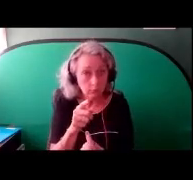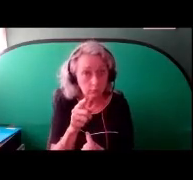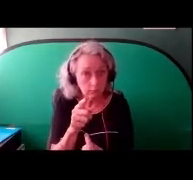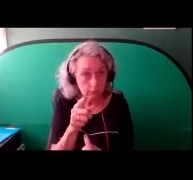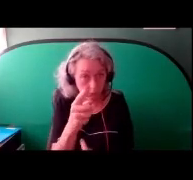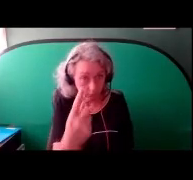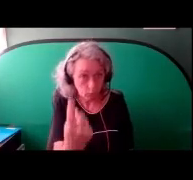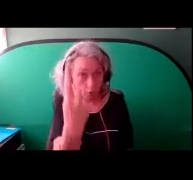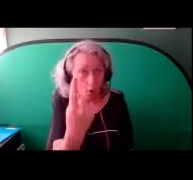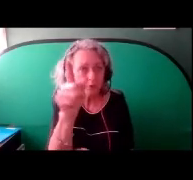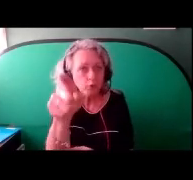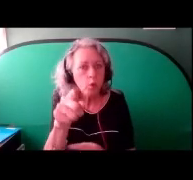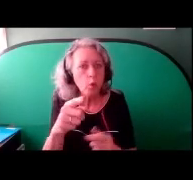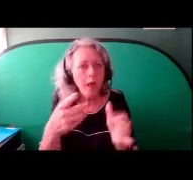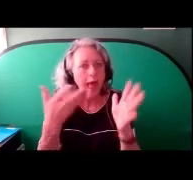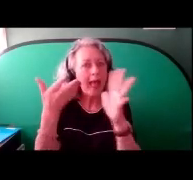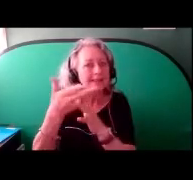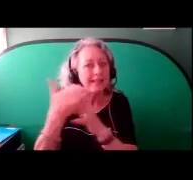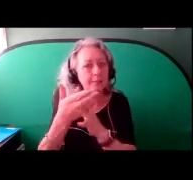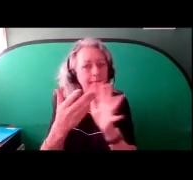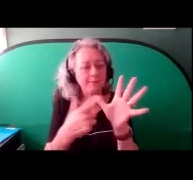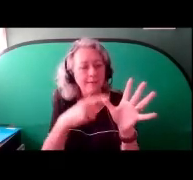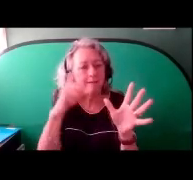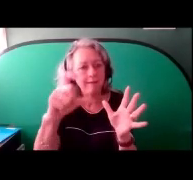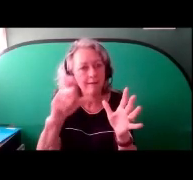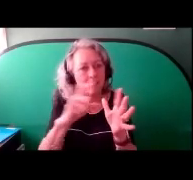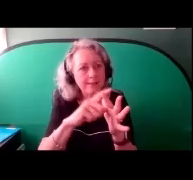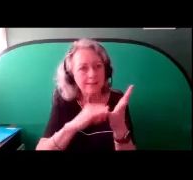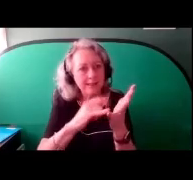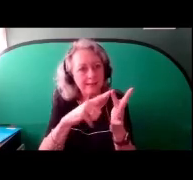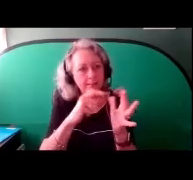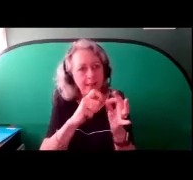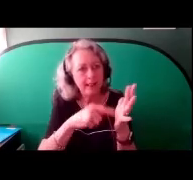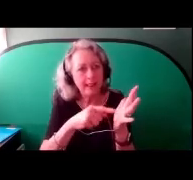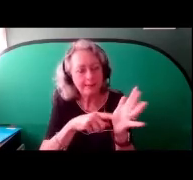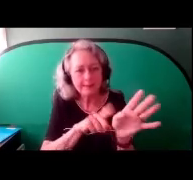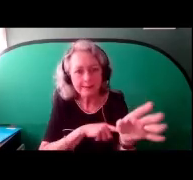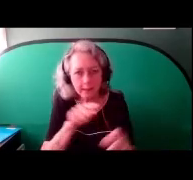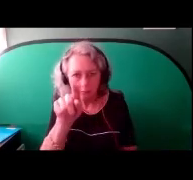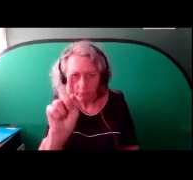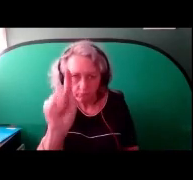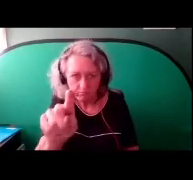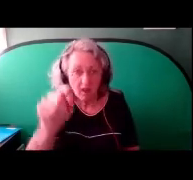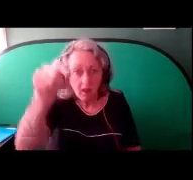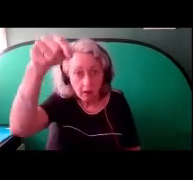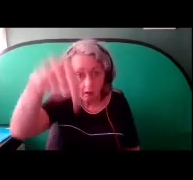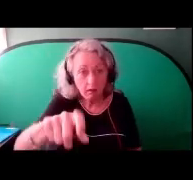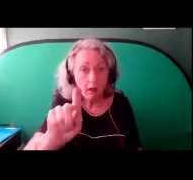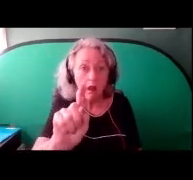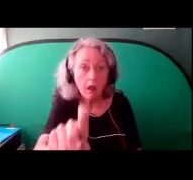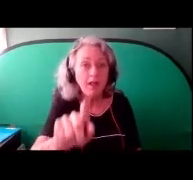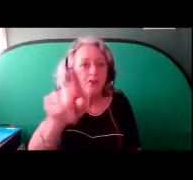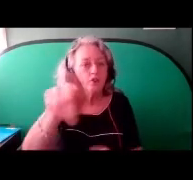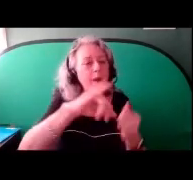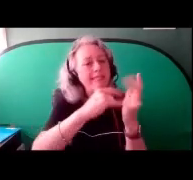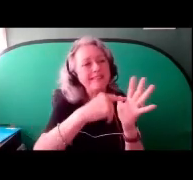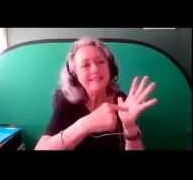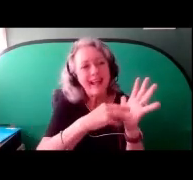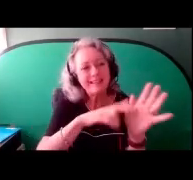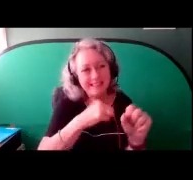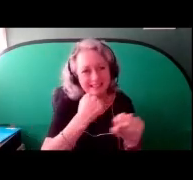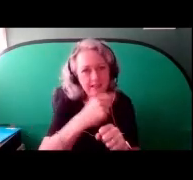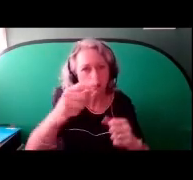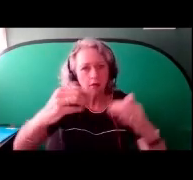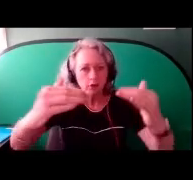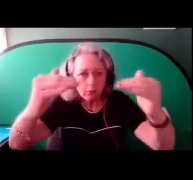to accessibility. So when you open up the settings, you just scroll down the settings, and just below general